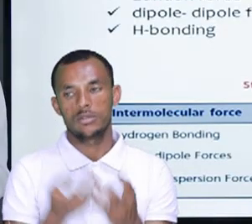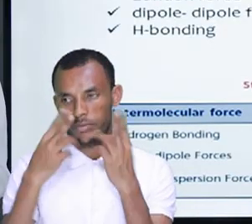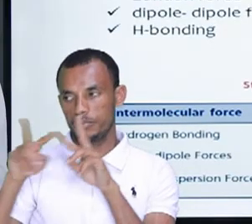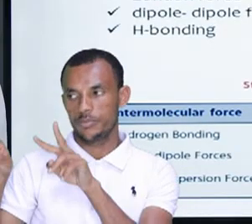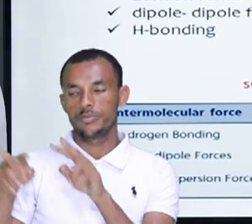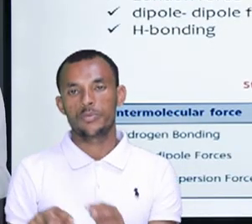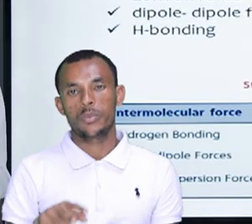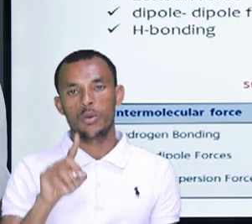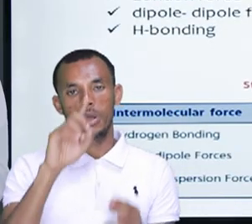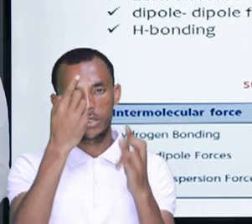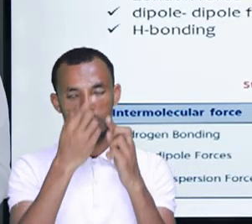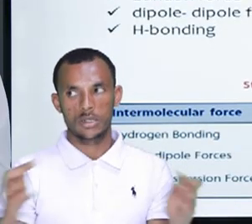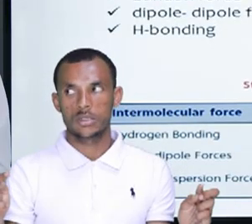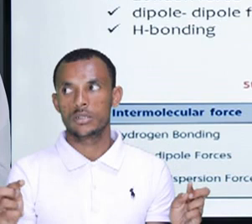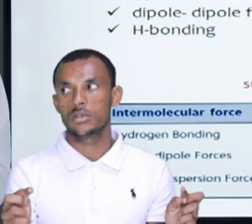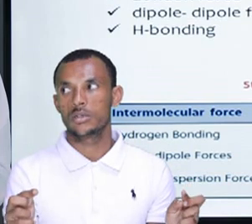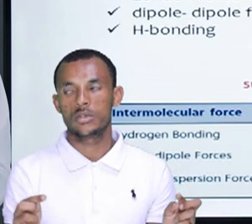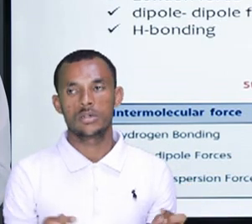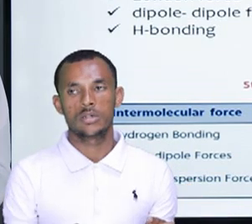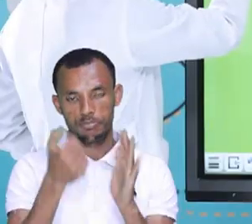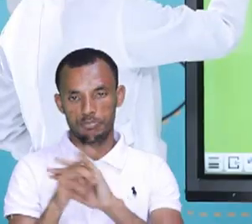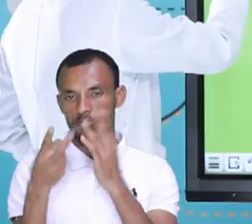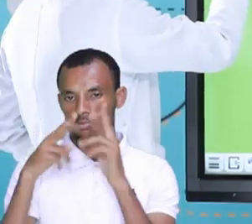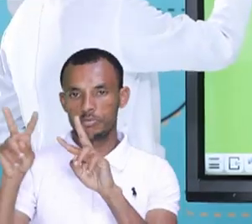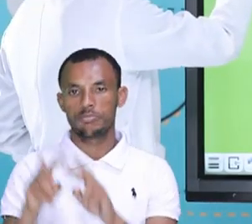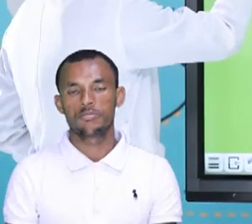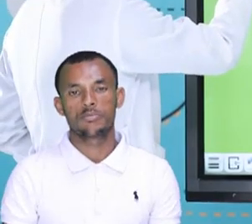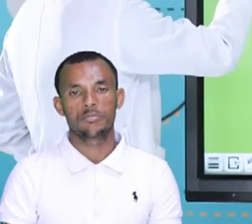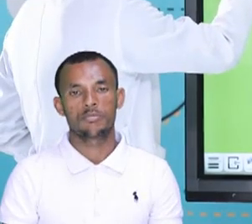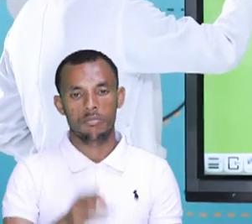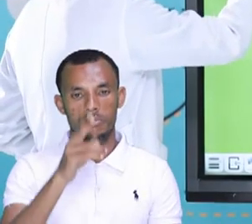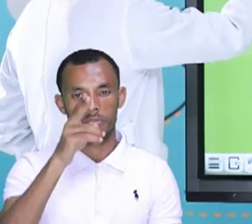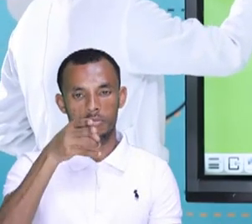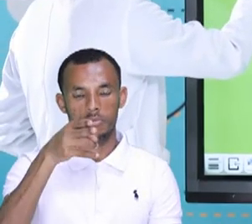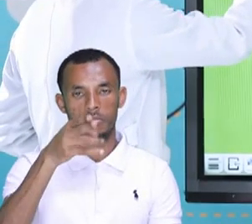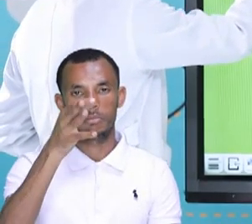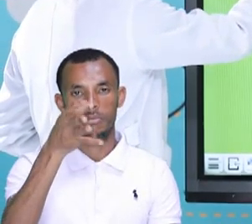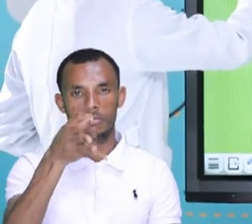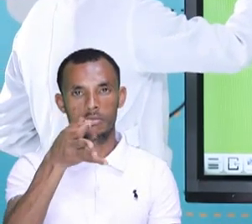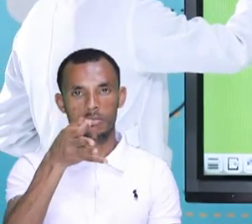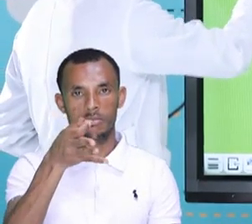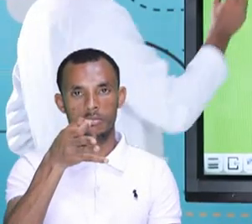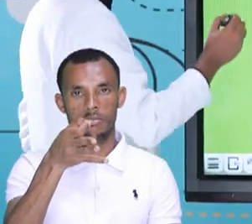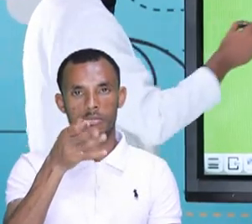Look, one structure for hydrogen bonding. HF,